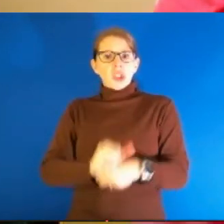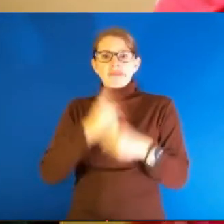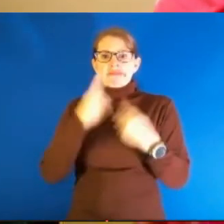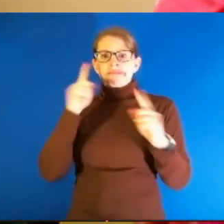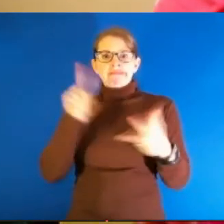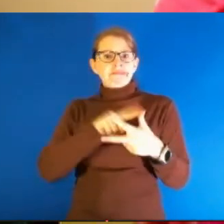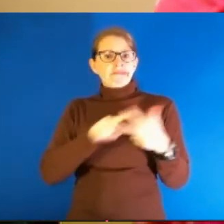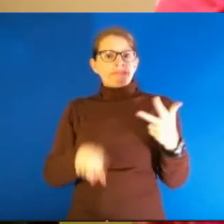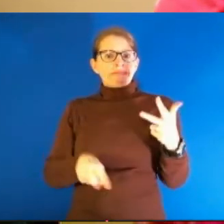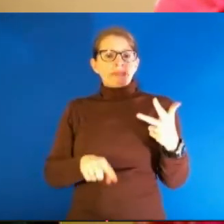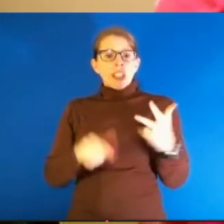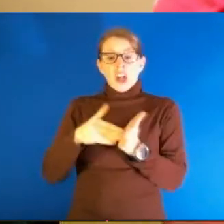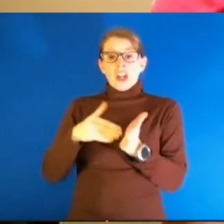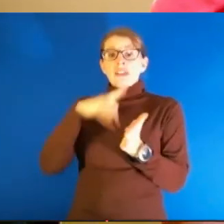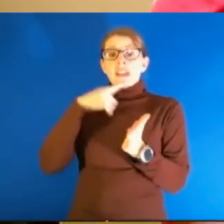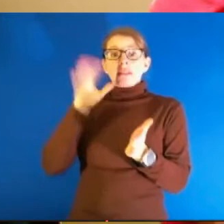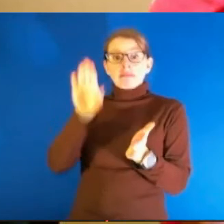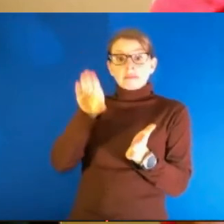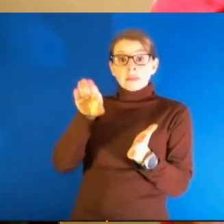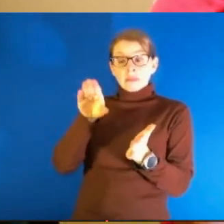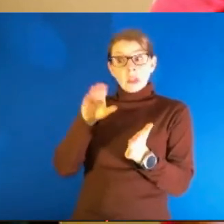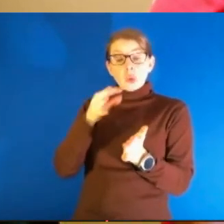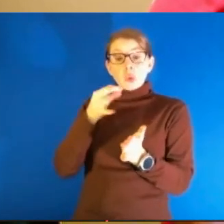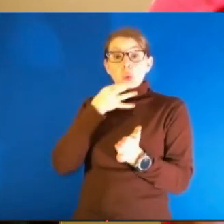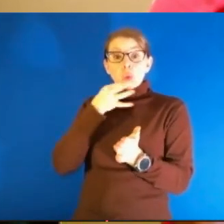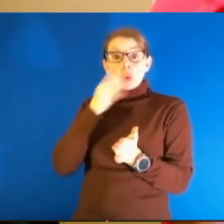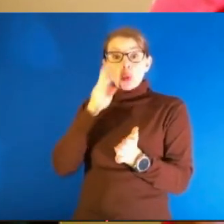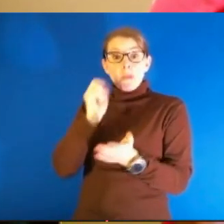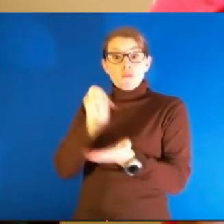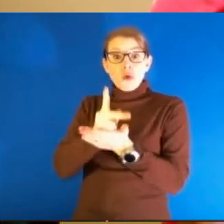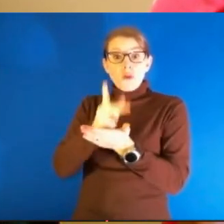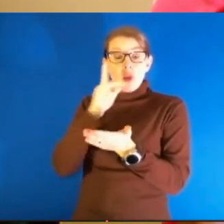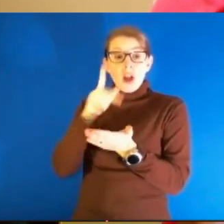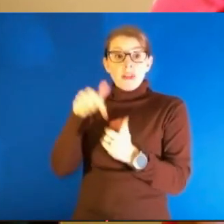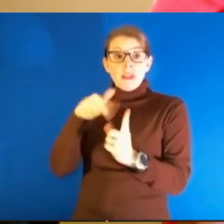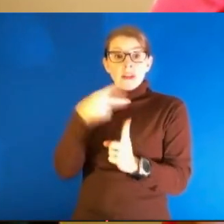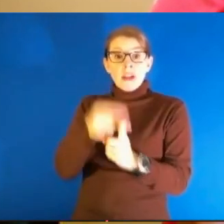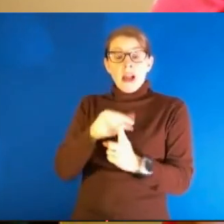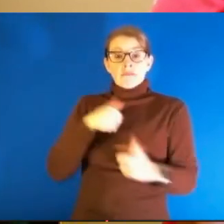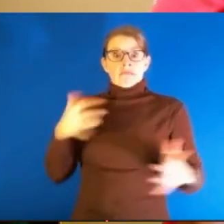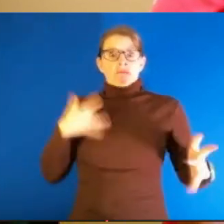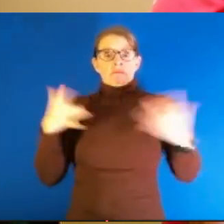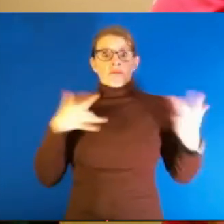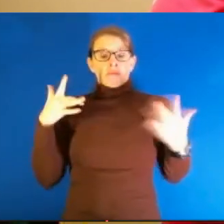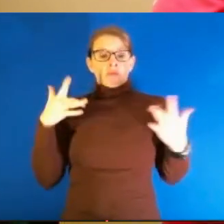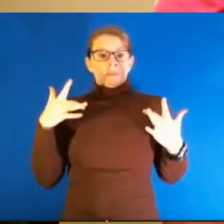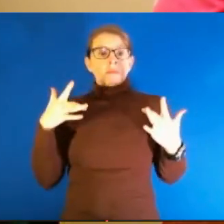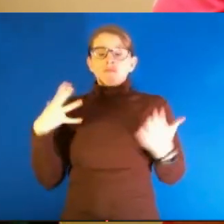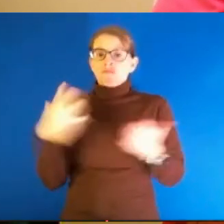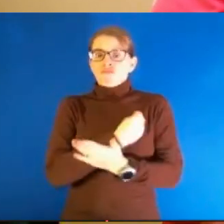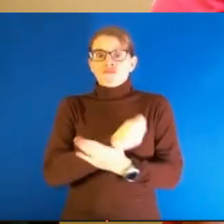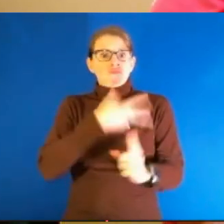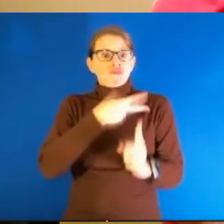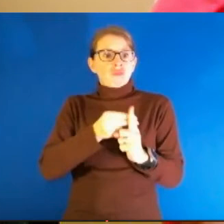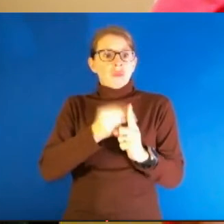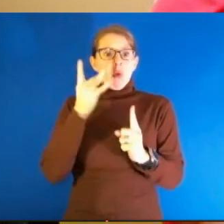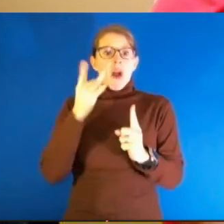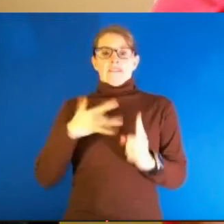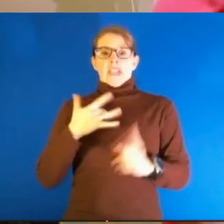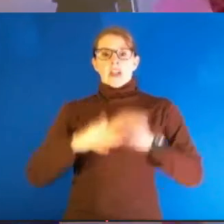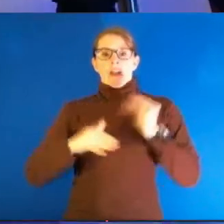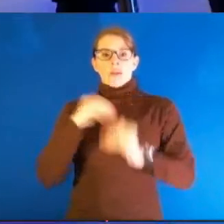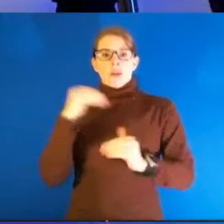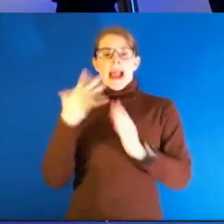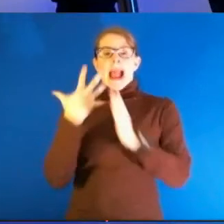doctor said that this shot was coming up, and I was super excited. I couldn't wait for it so that I can feel comfortable again going